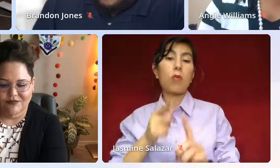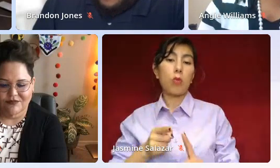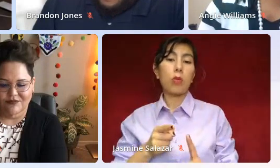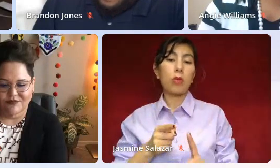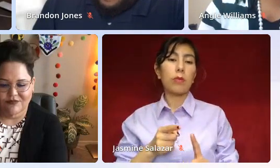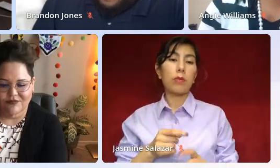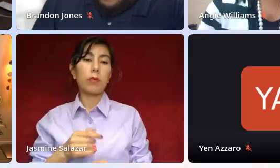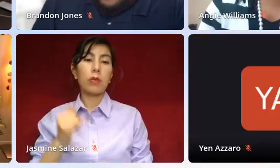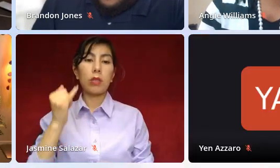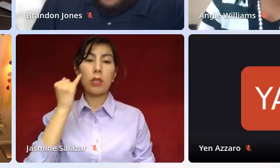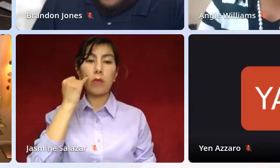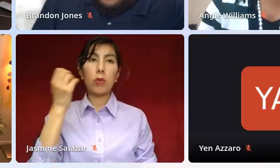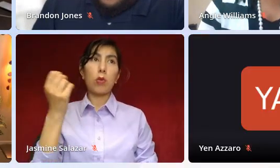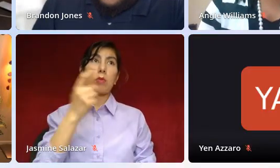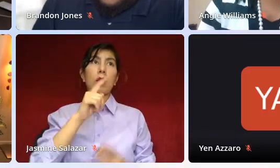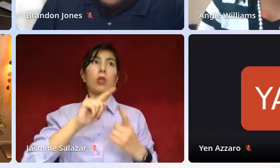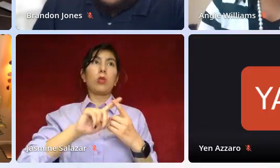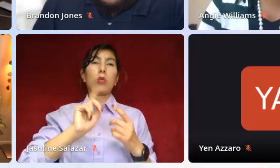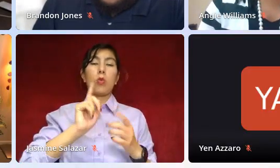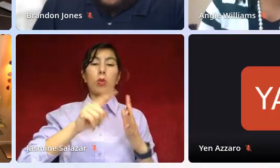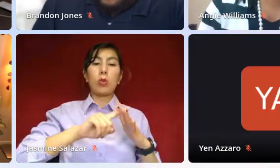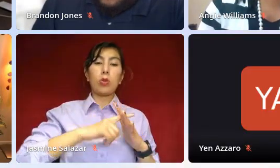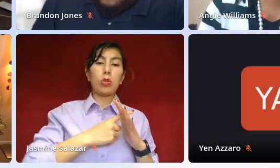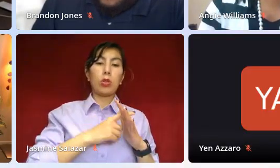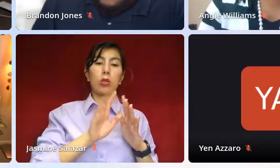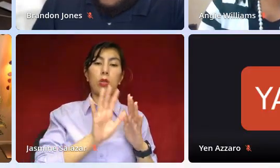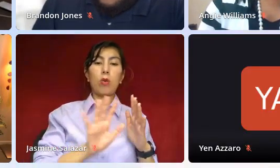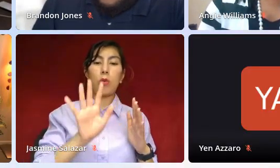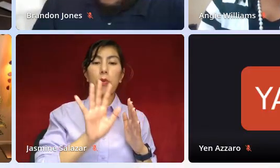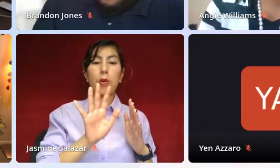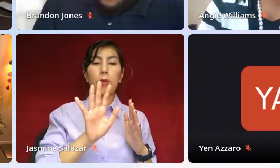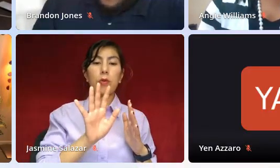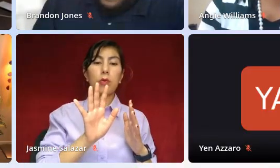think if we go back to where y'all started around, um,